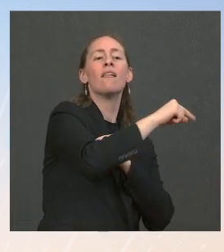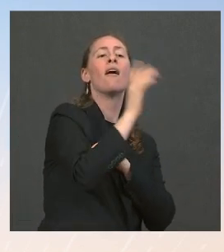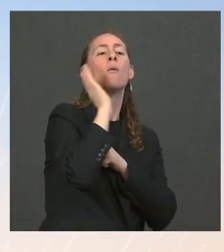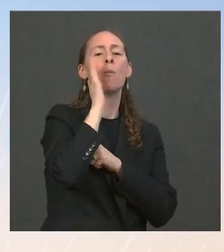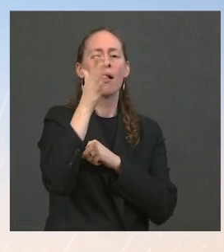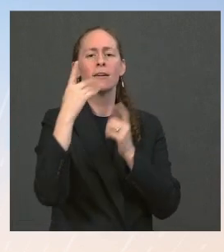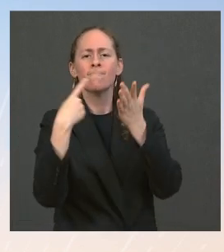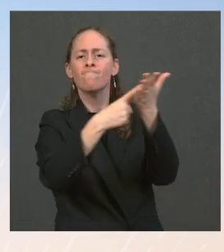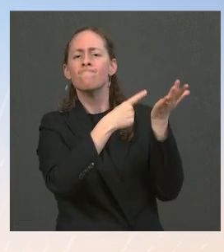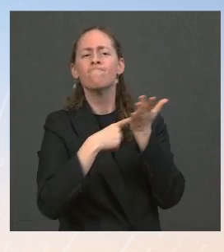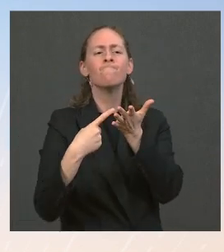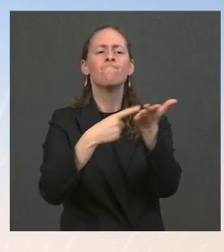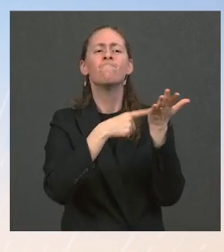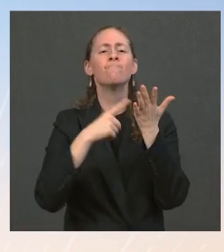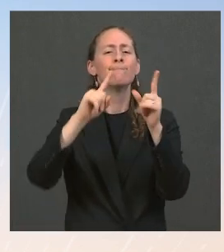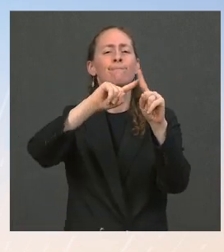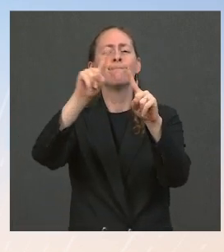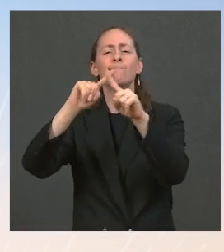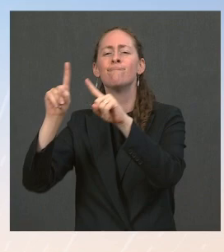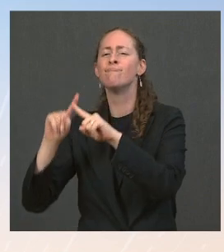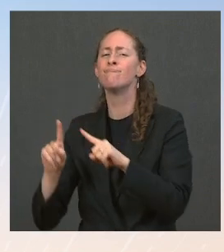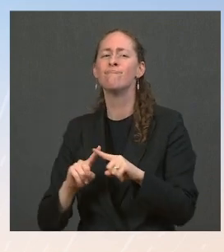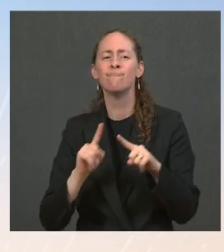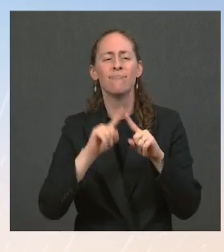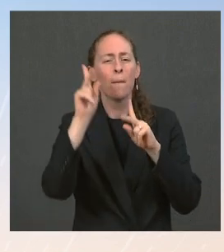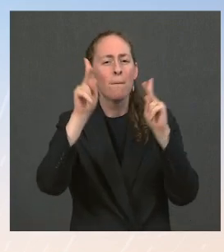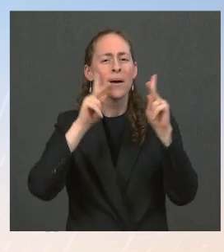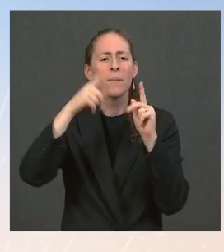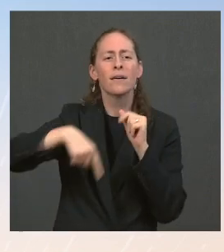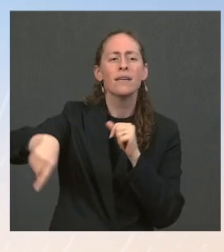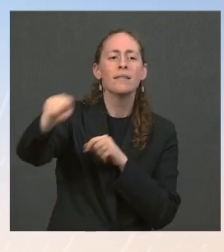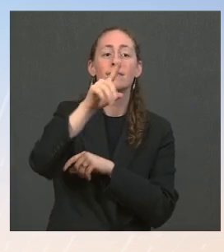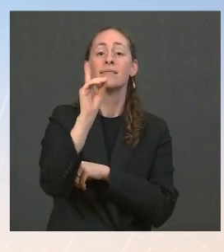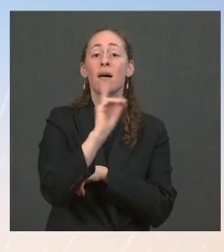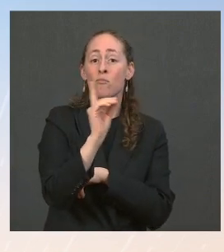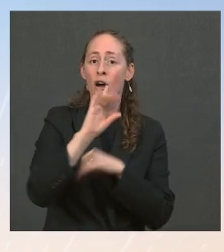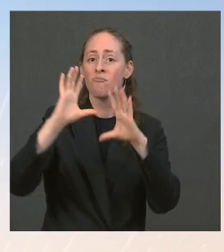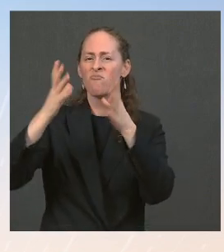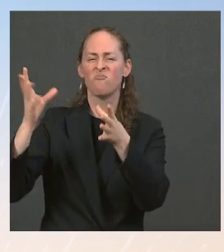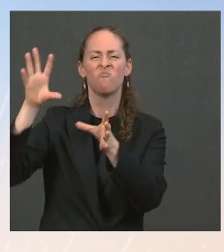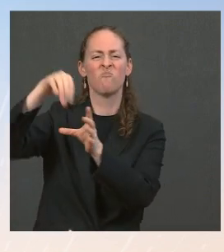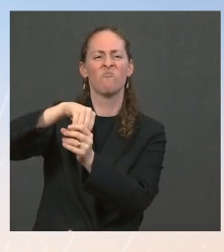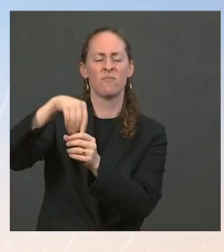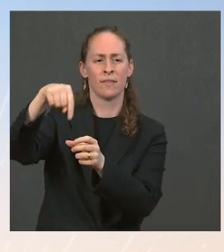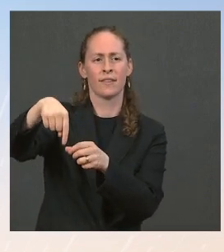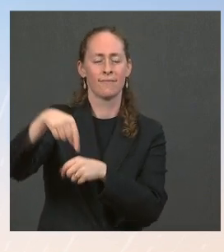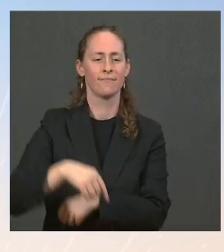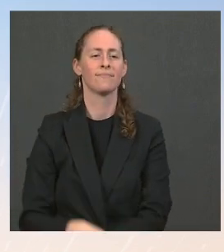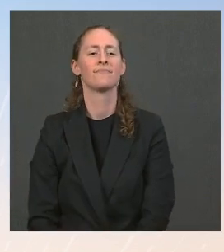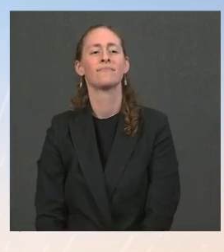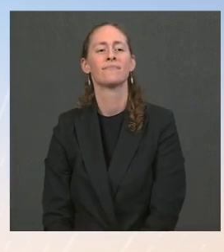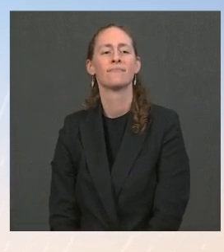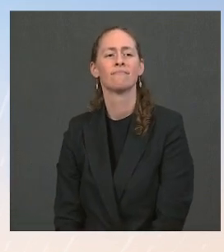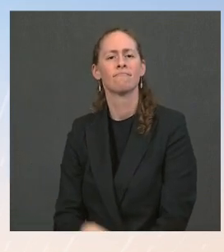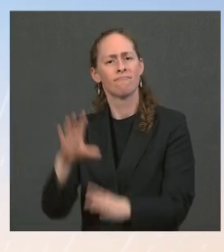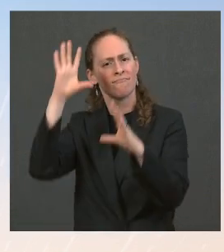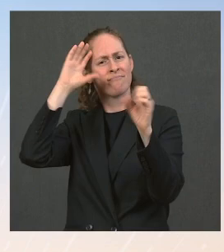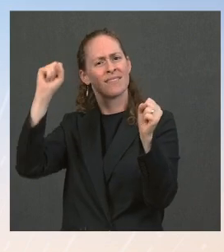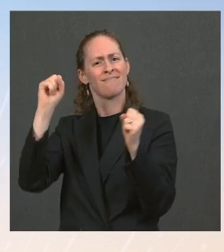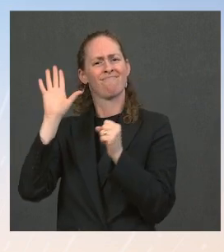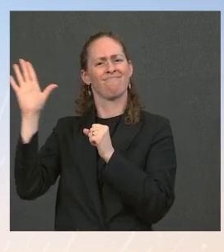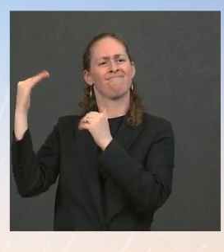broad spectrum of beliefs in the Democratic Party. And he sees his role as uniting and